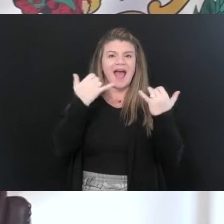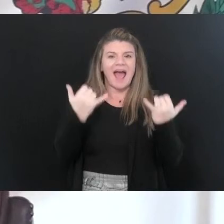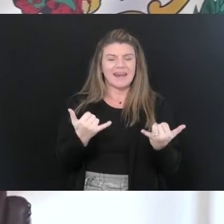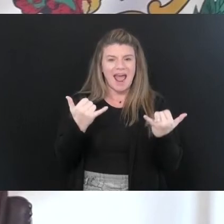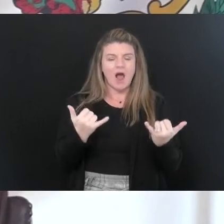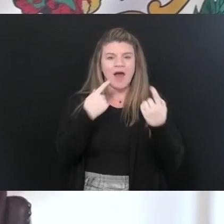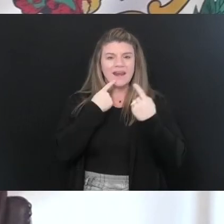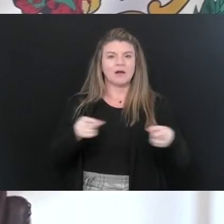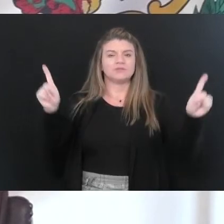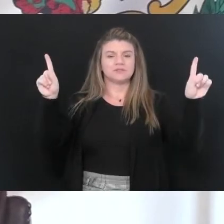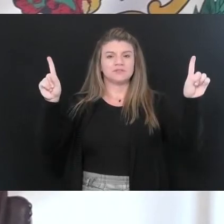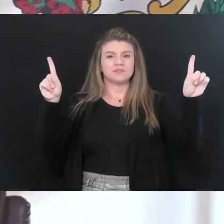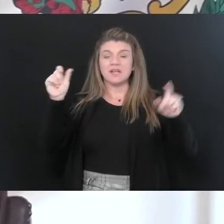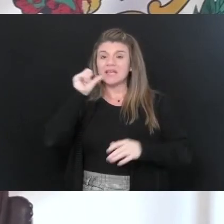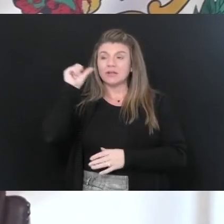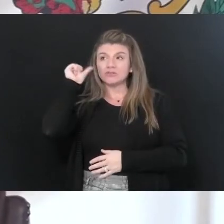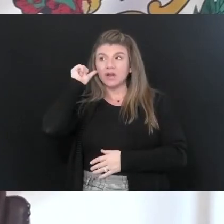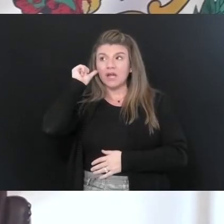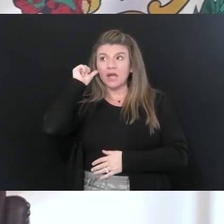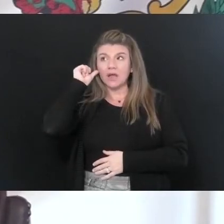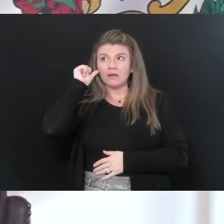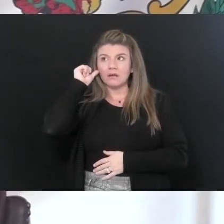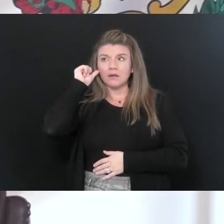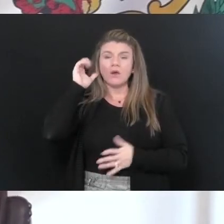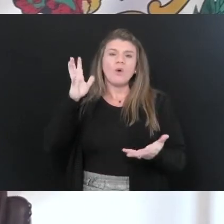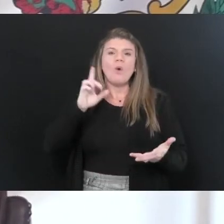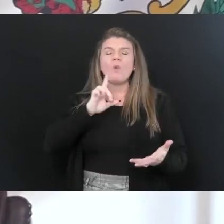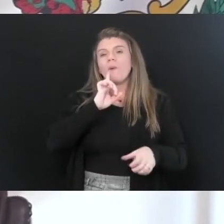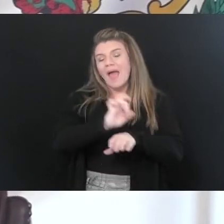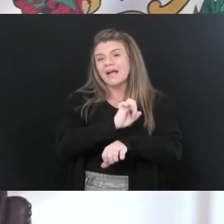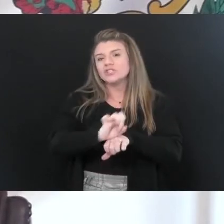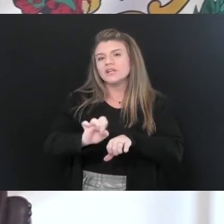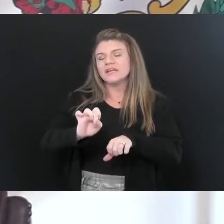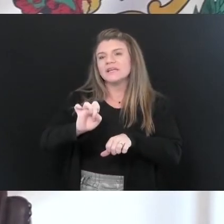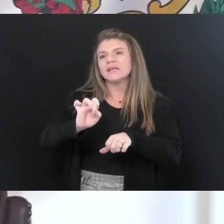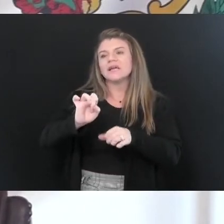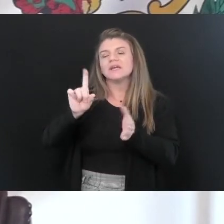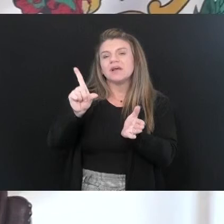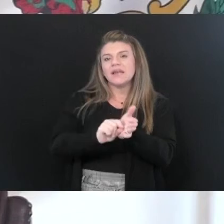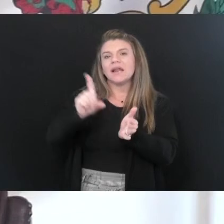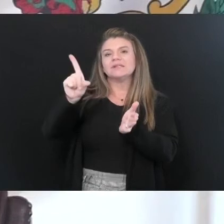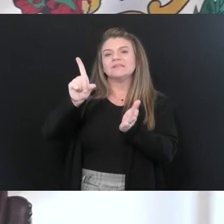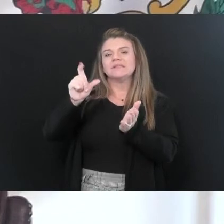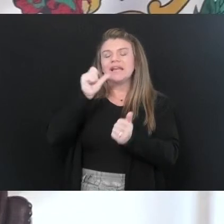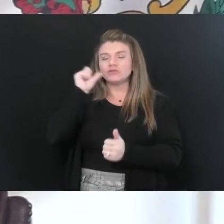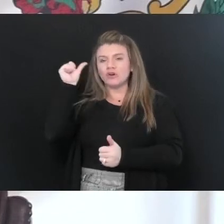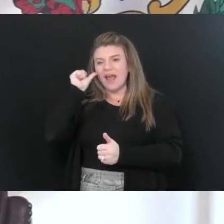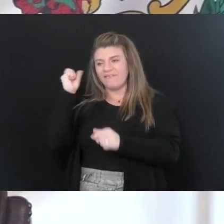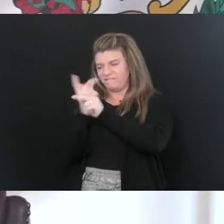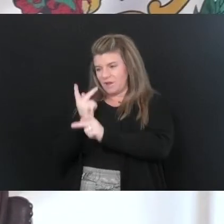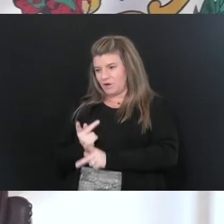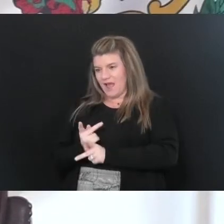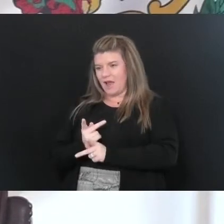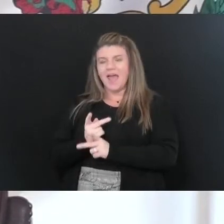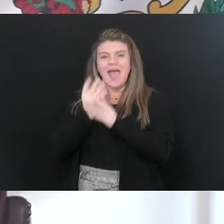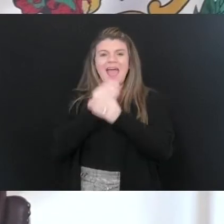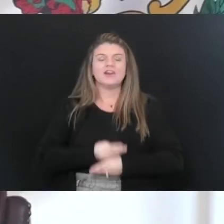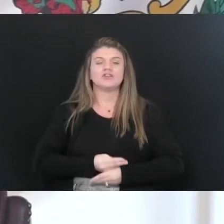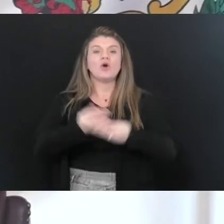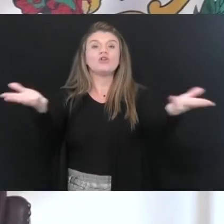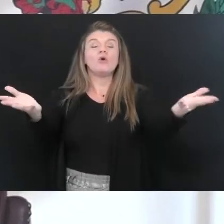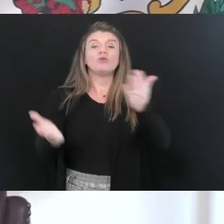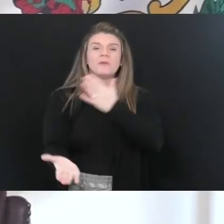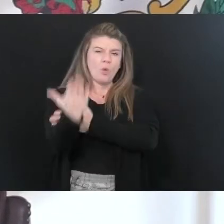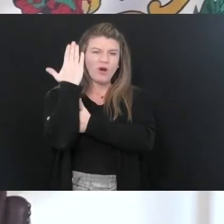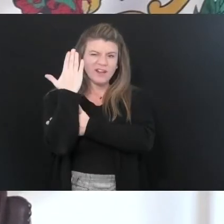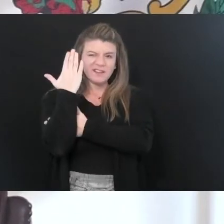announced yesterday, we actually put the press release together yesterday and turned it loose this morning